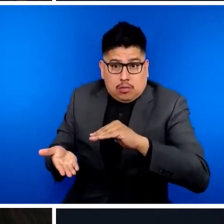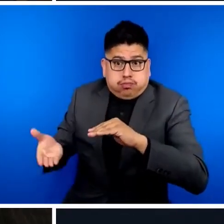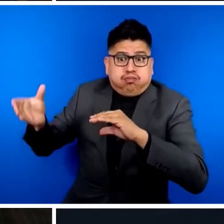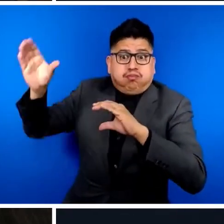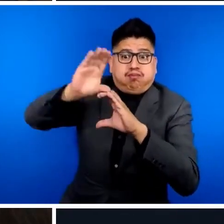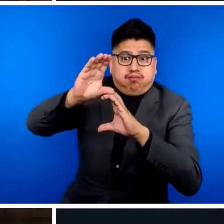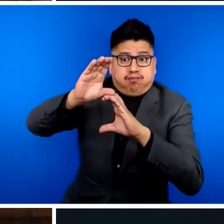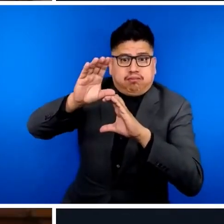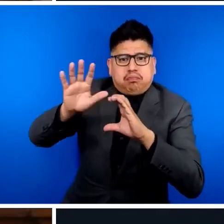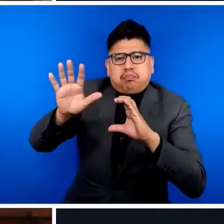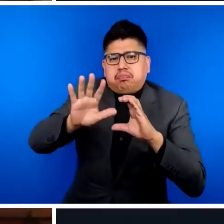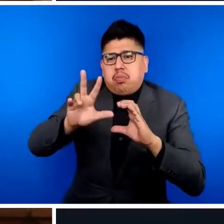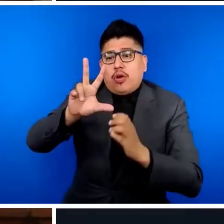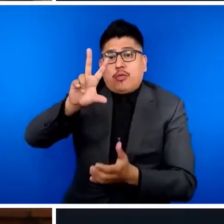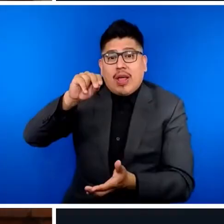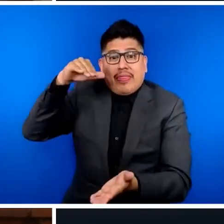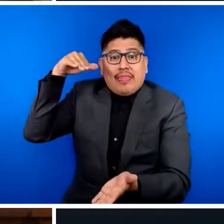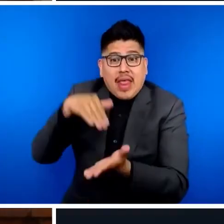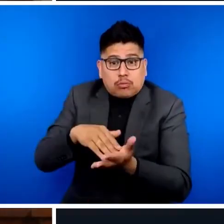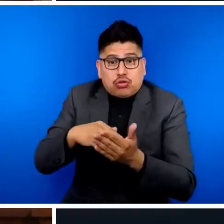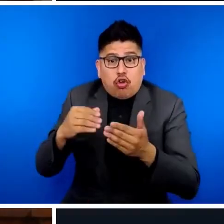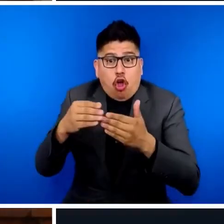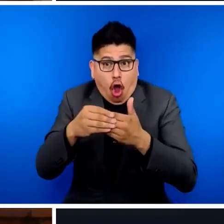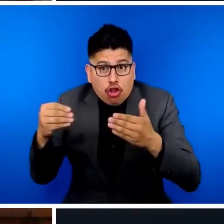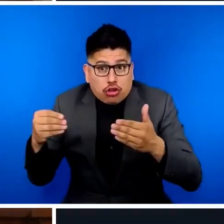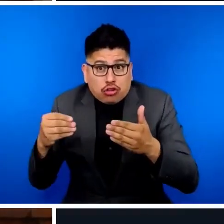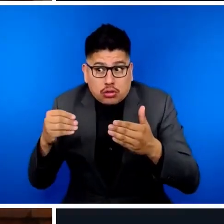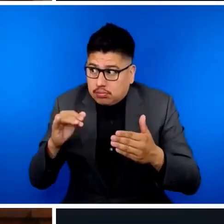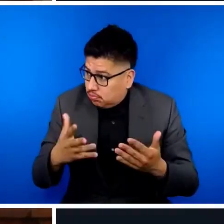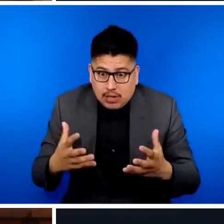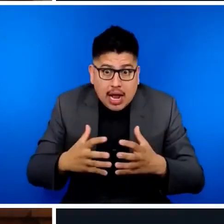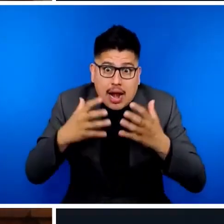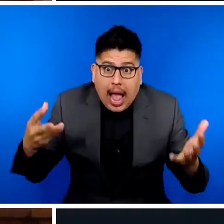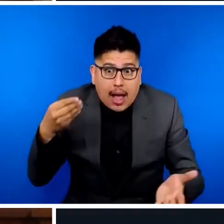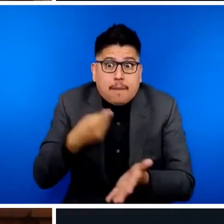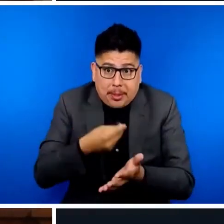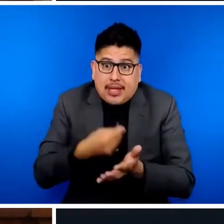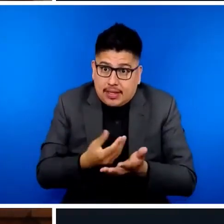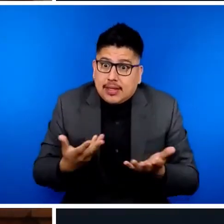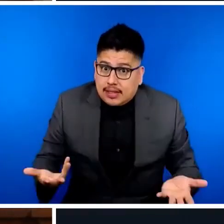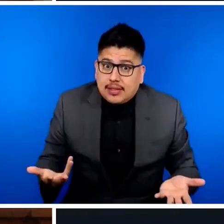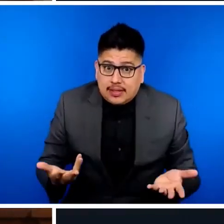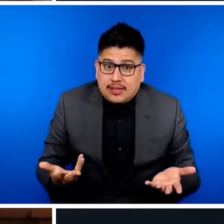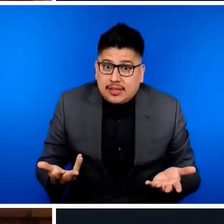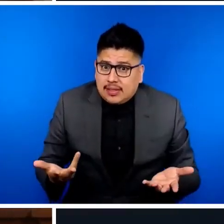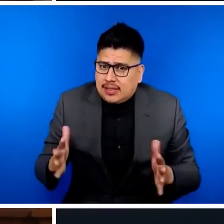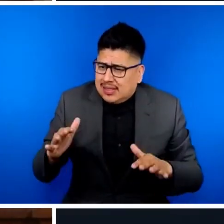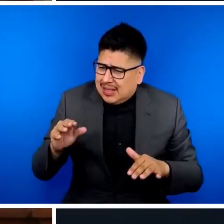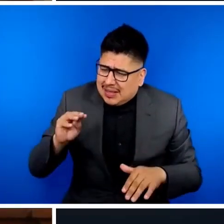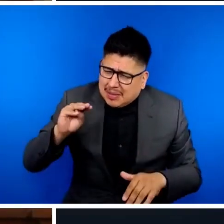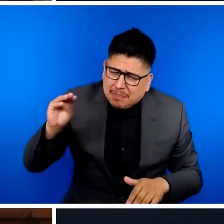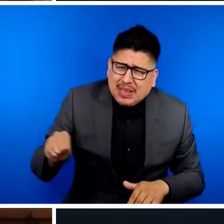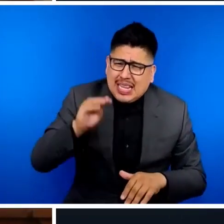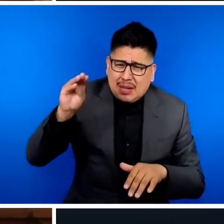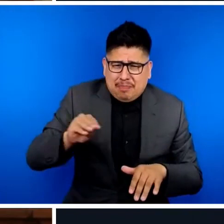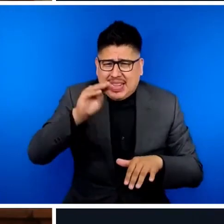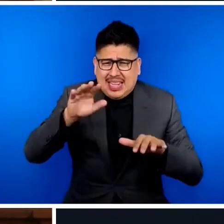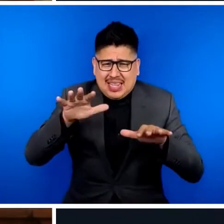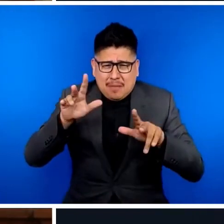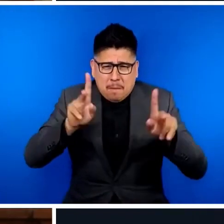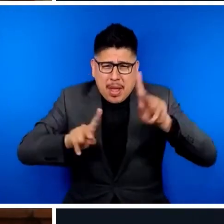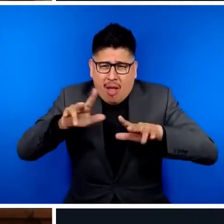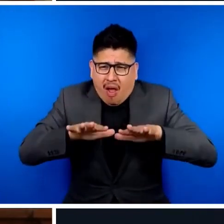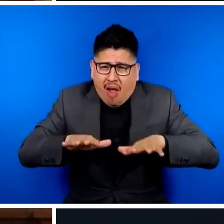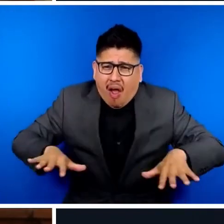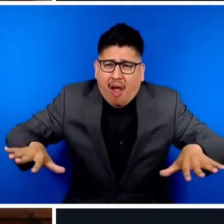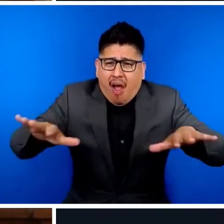$30,000. That's a lot of money. We have millions and millions of people, because the stock market has done so well, setting all